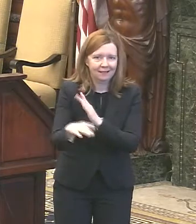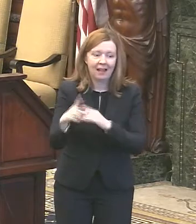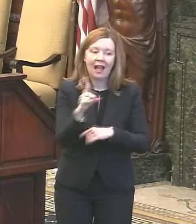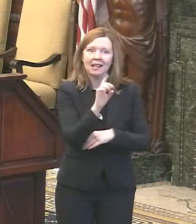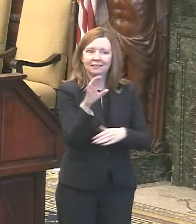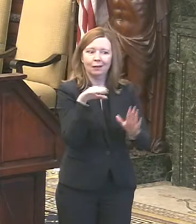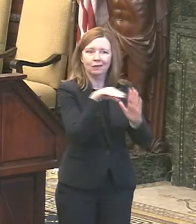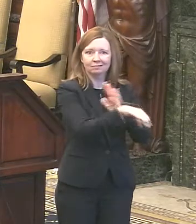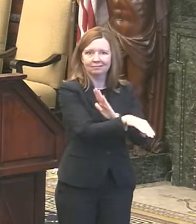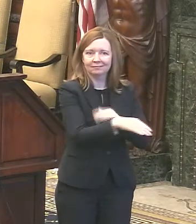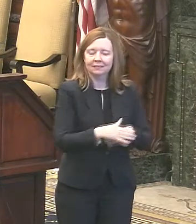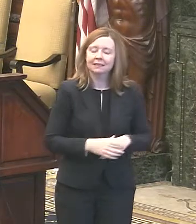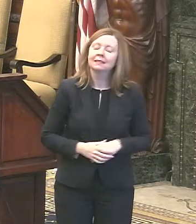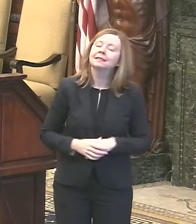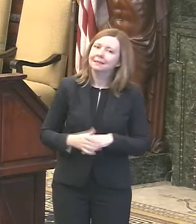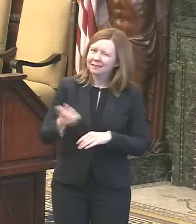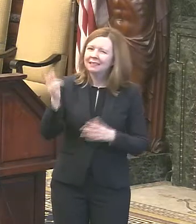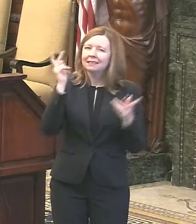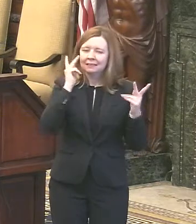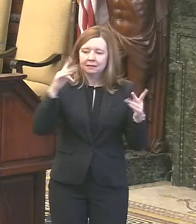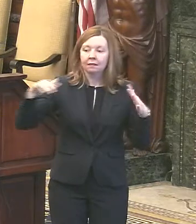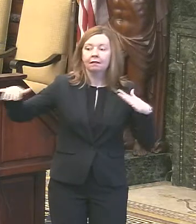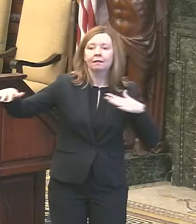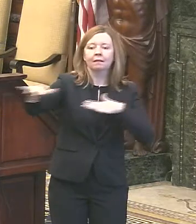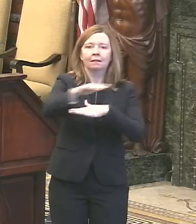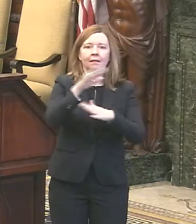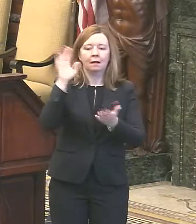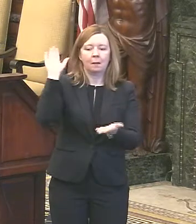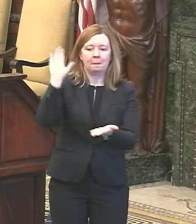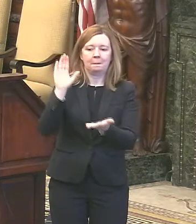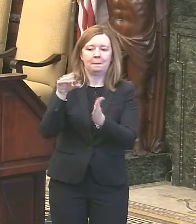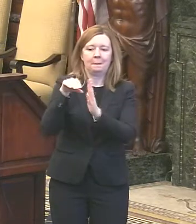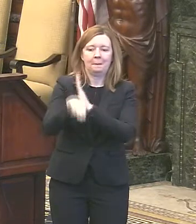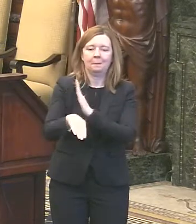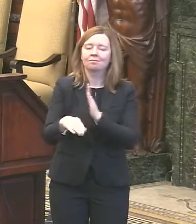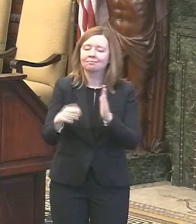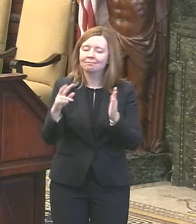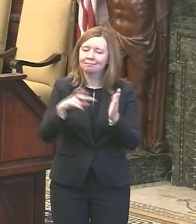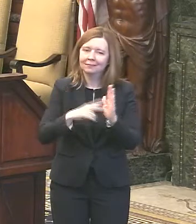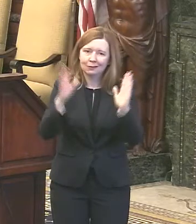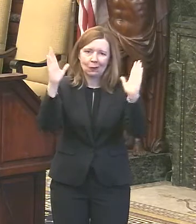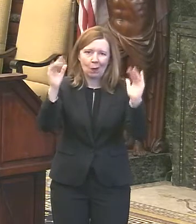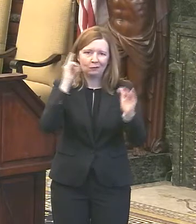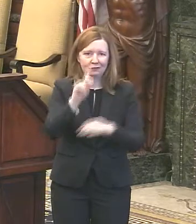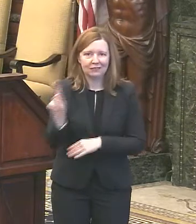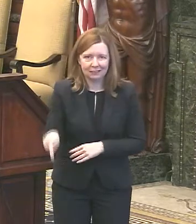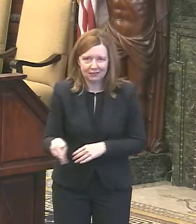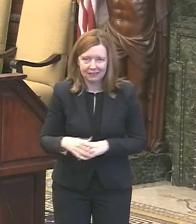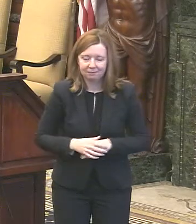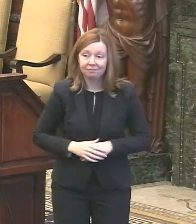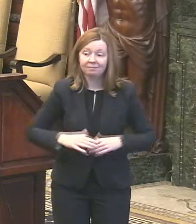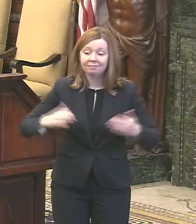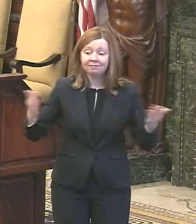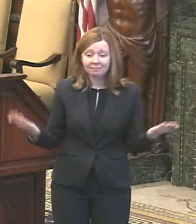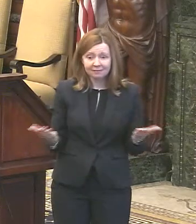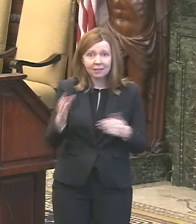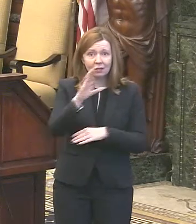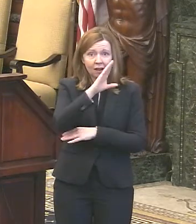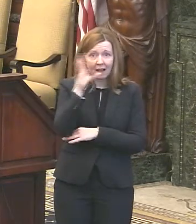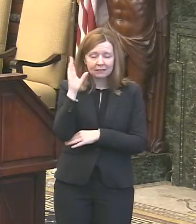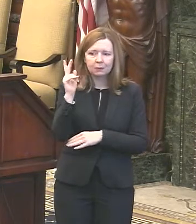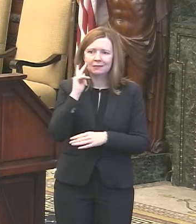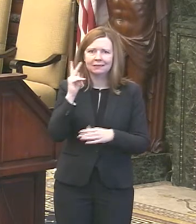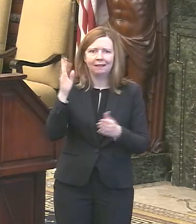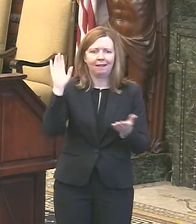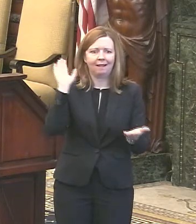days. So the fact that it's declining throughout the entire region is a hopeful sign for Philadelphia. Here in our hospitals, we're also seeing